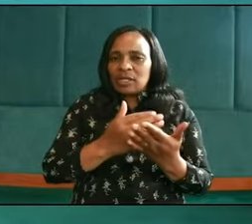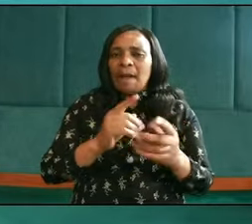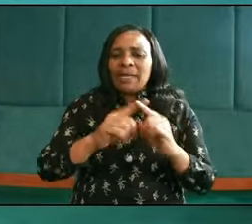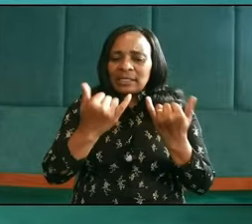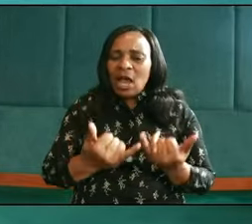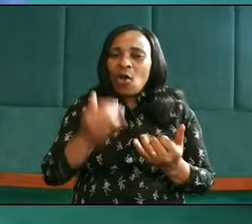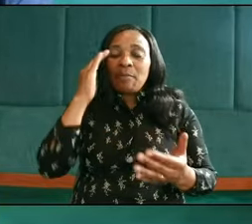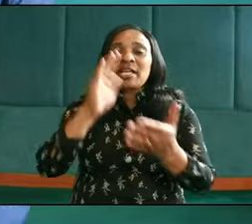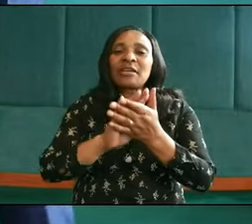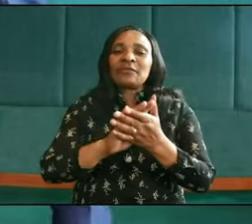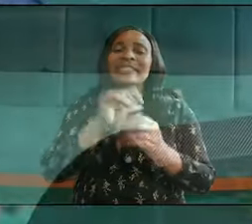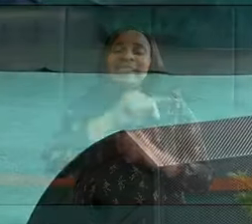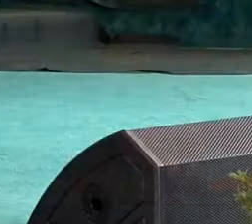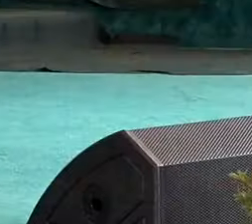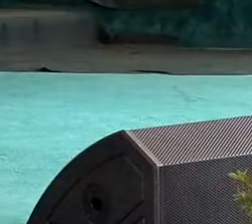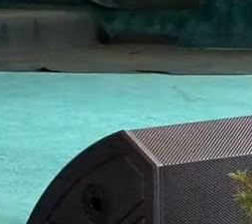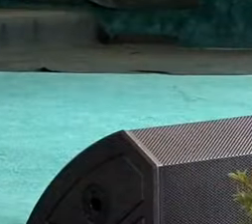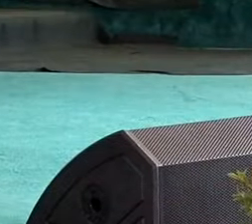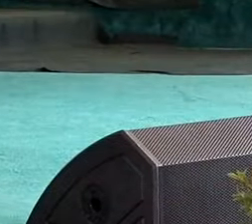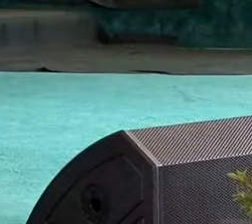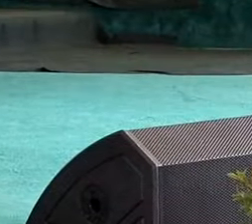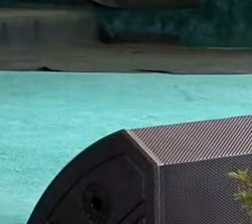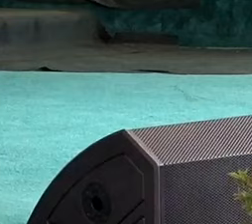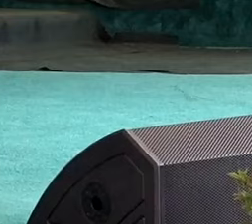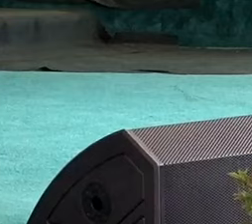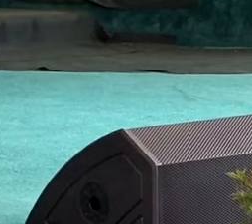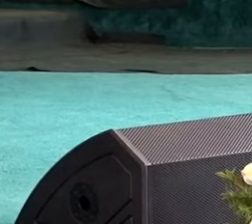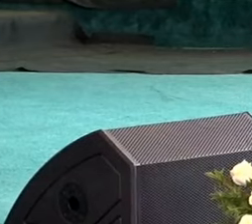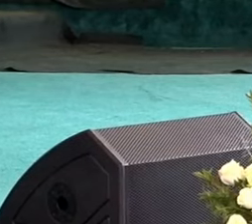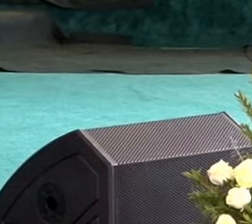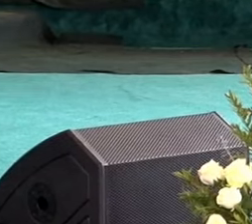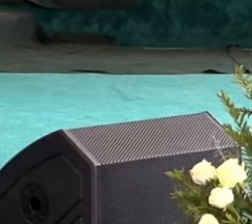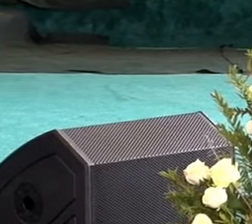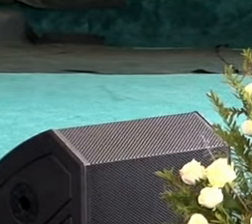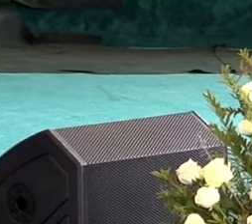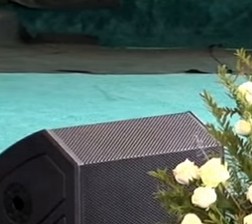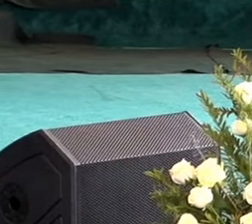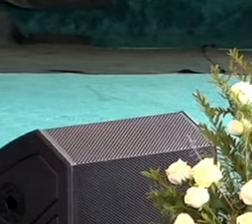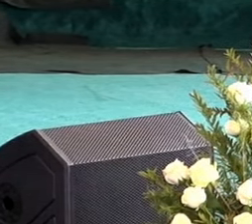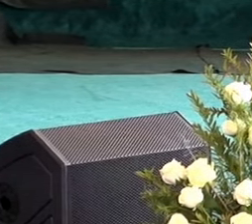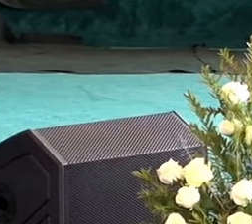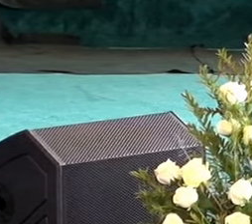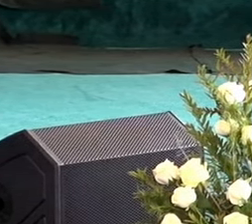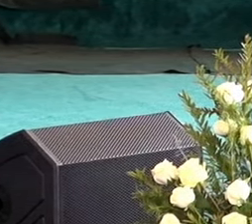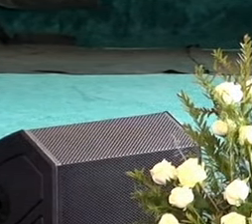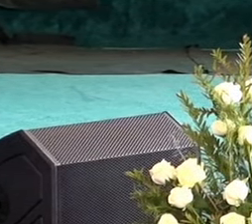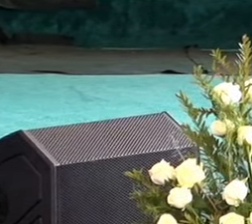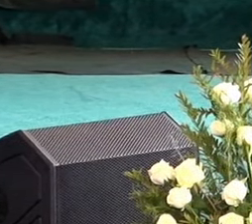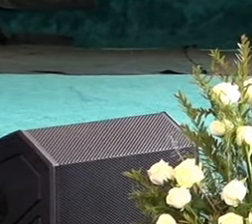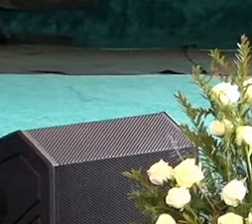it was composed by David. Some of the pilgrimage songs were composed after the